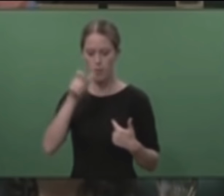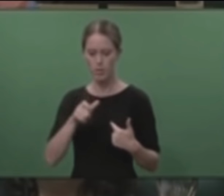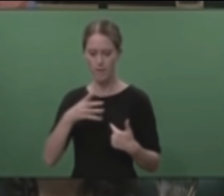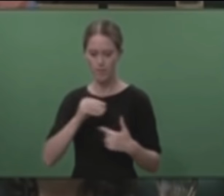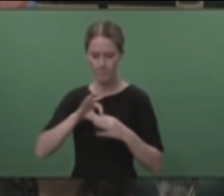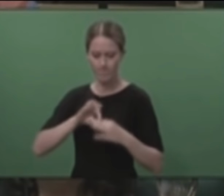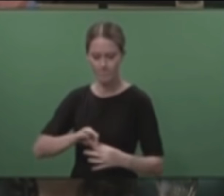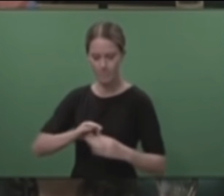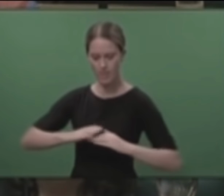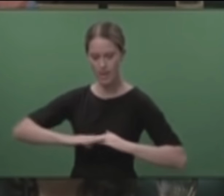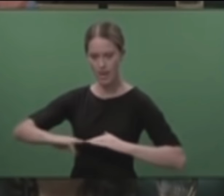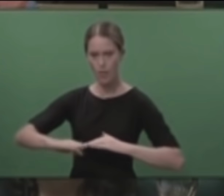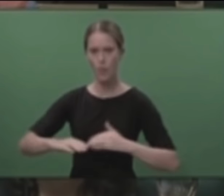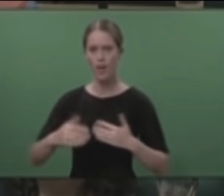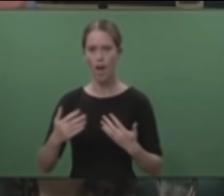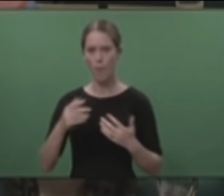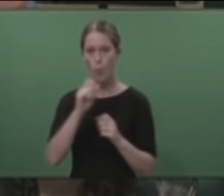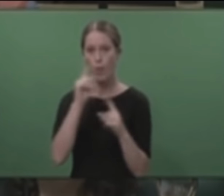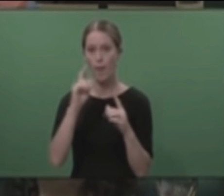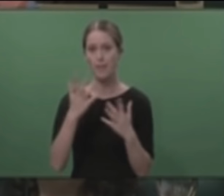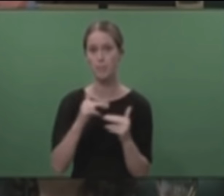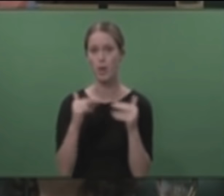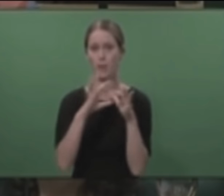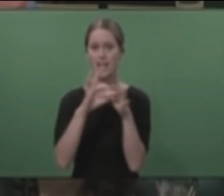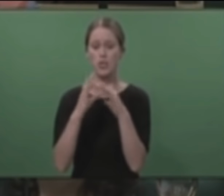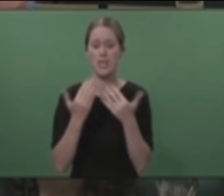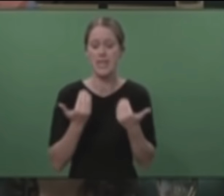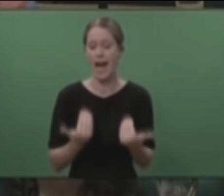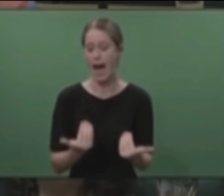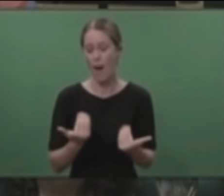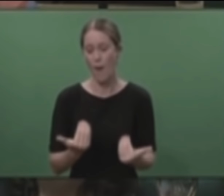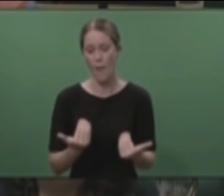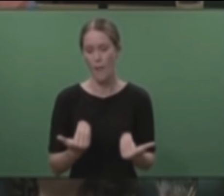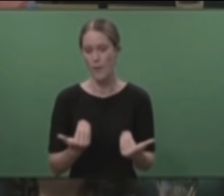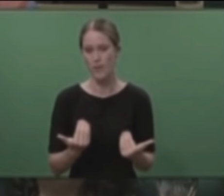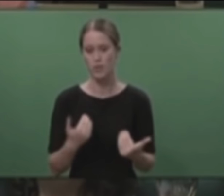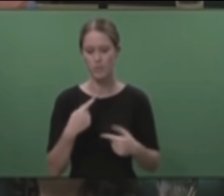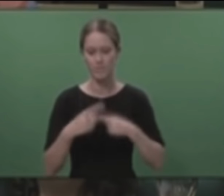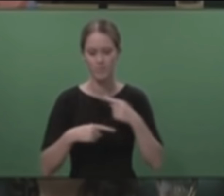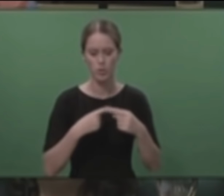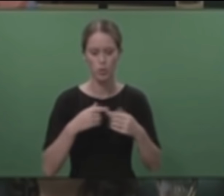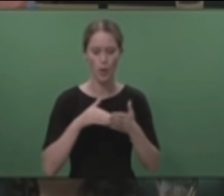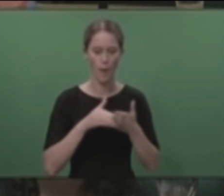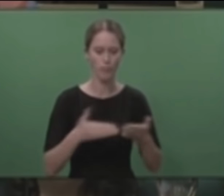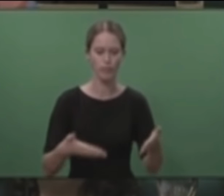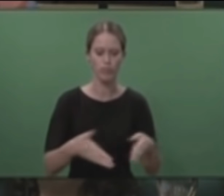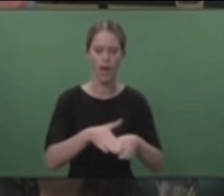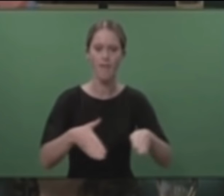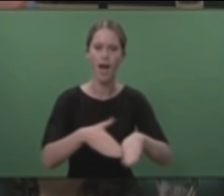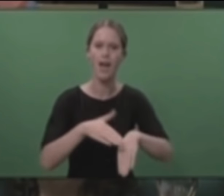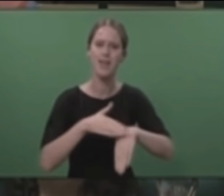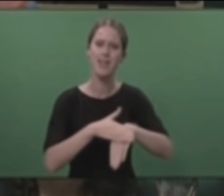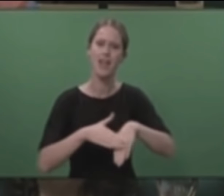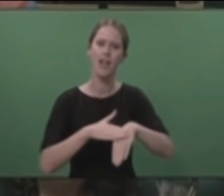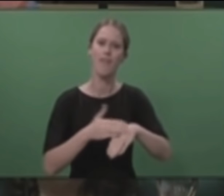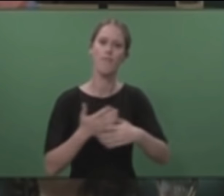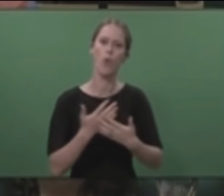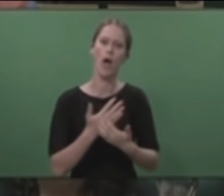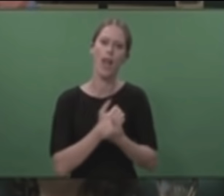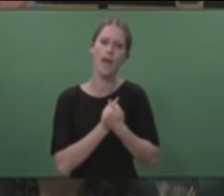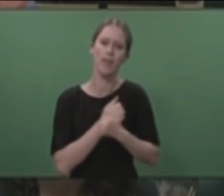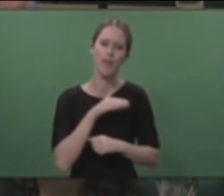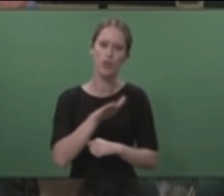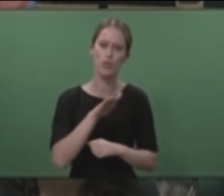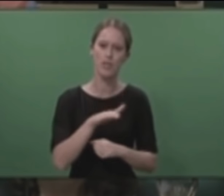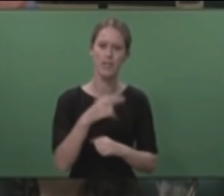we need to build connections now more than ever to heal and to create loving futures